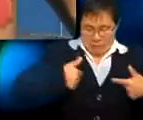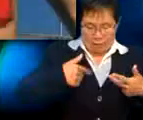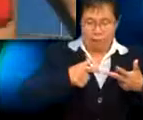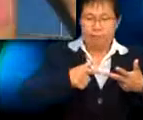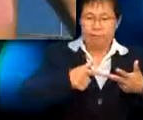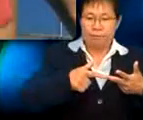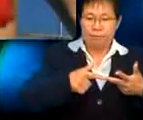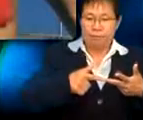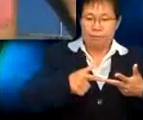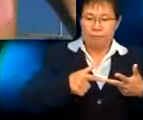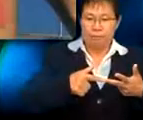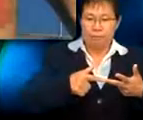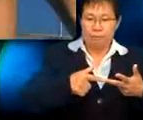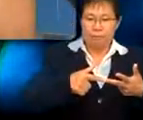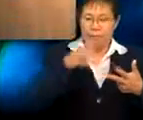lungs,